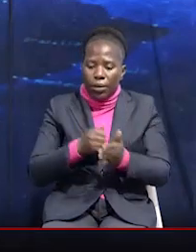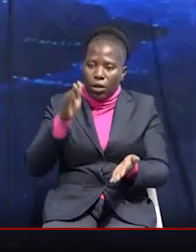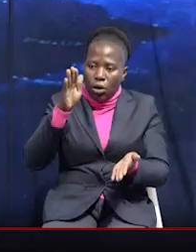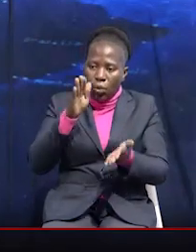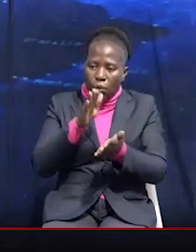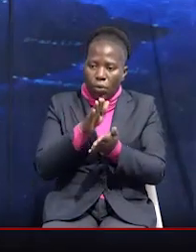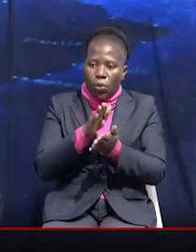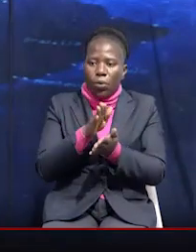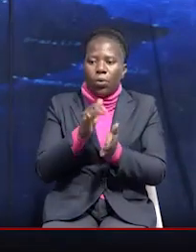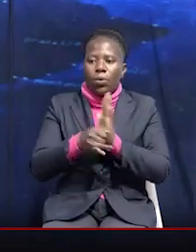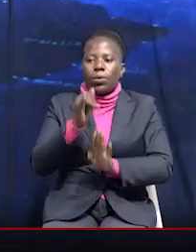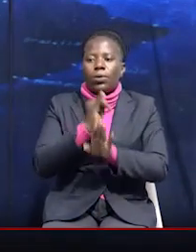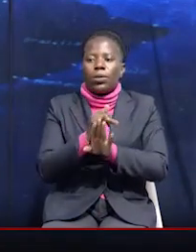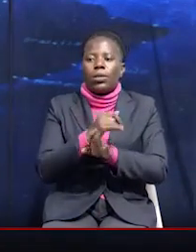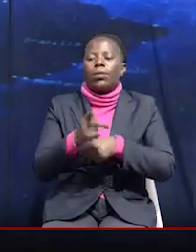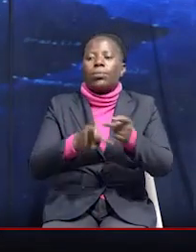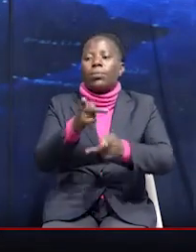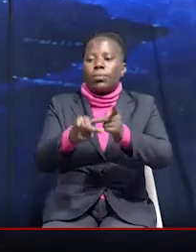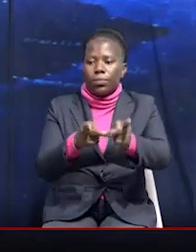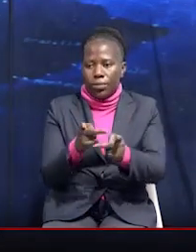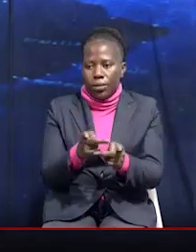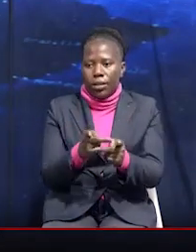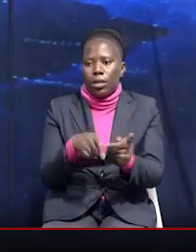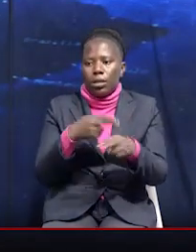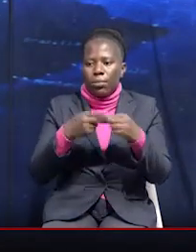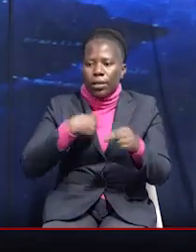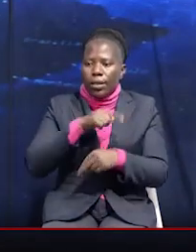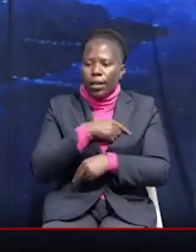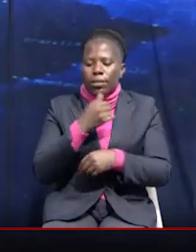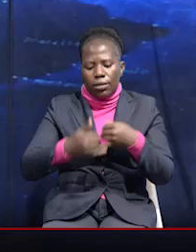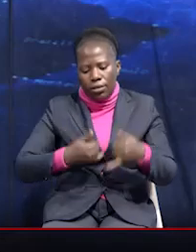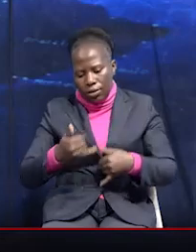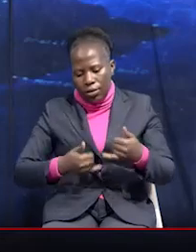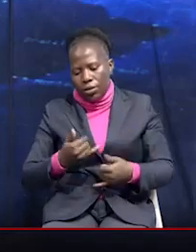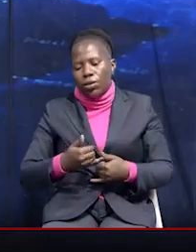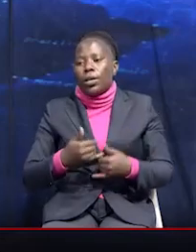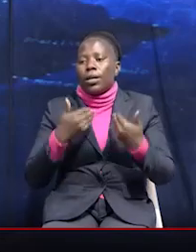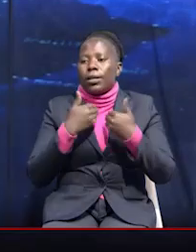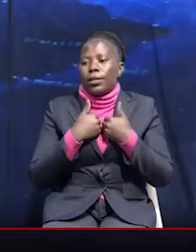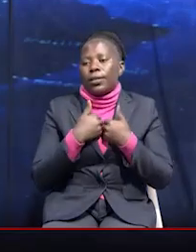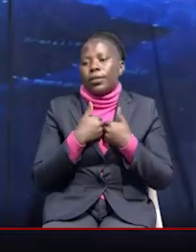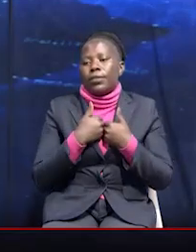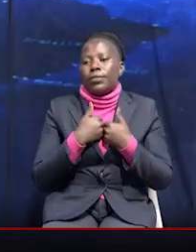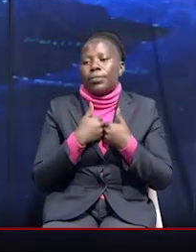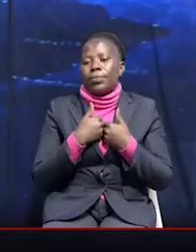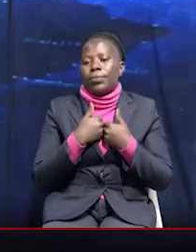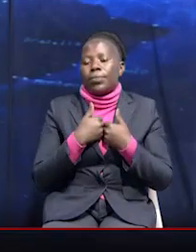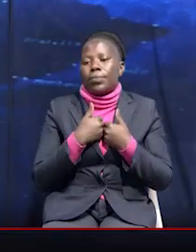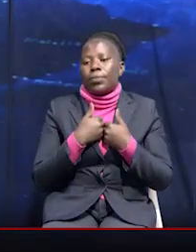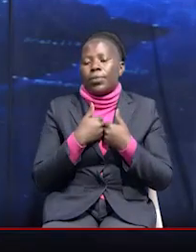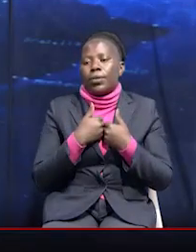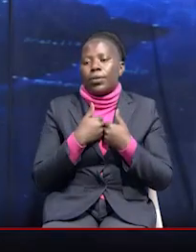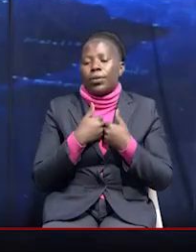import processes so that we can basically enjoy what we have here. And again, looking at